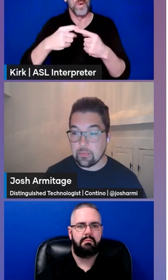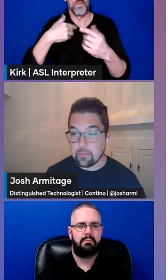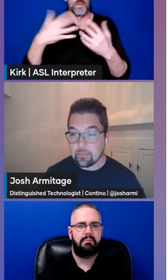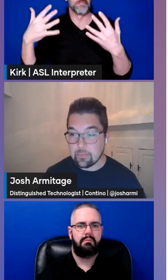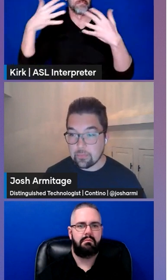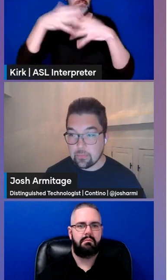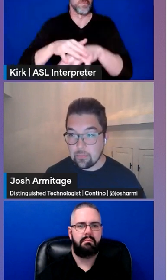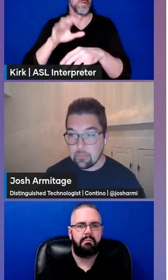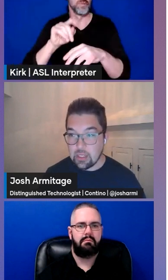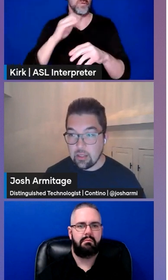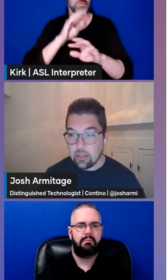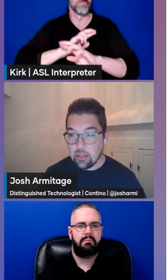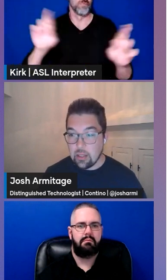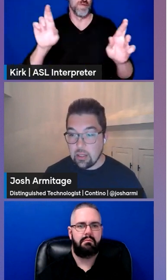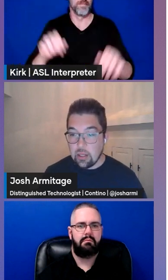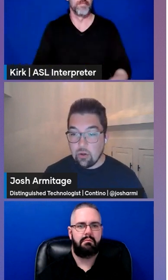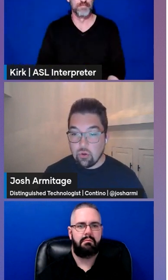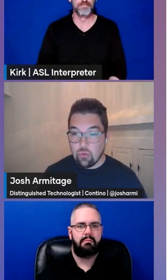code.